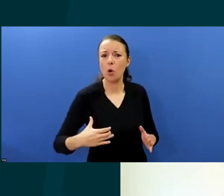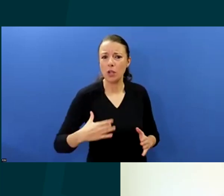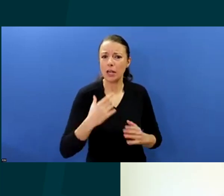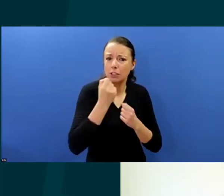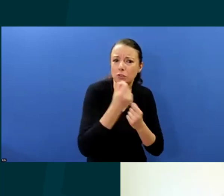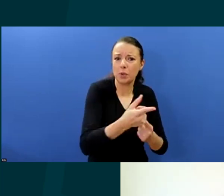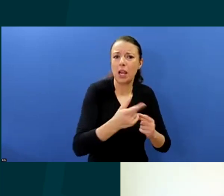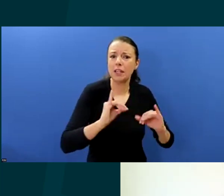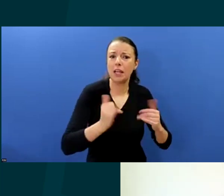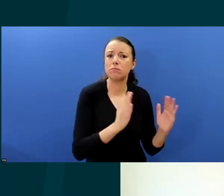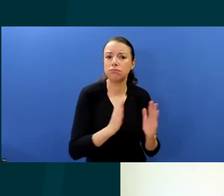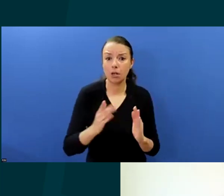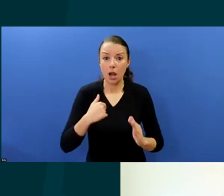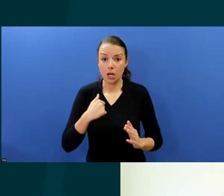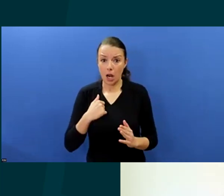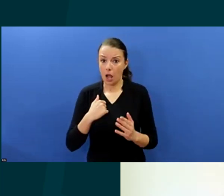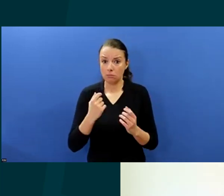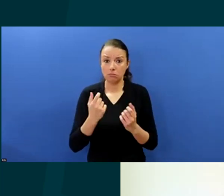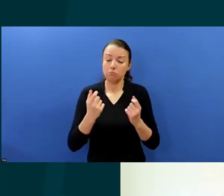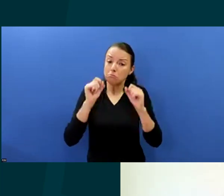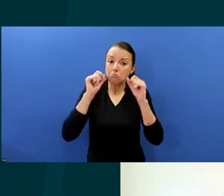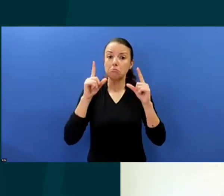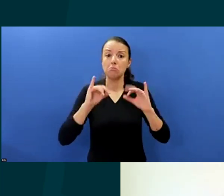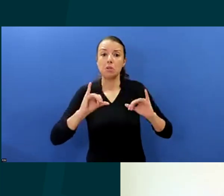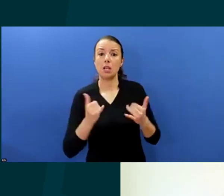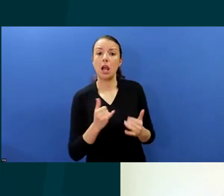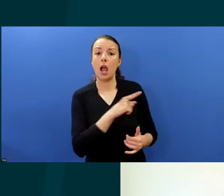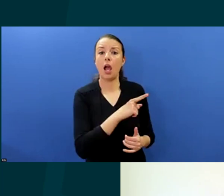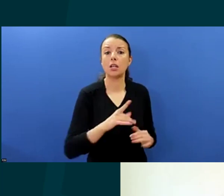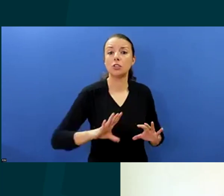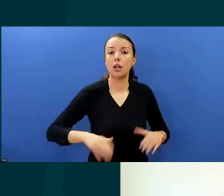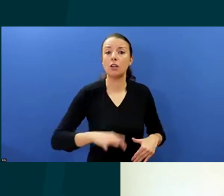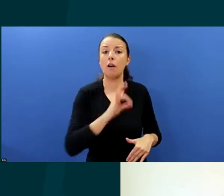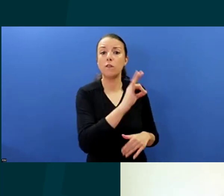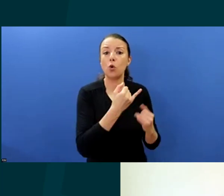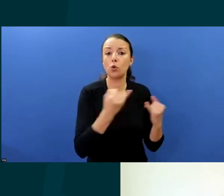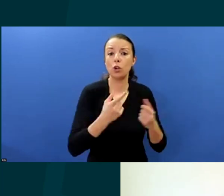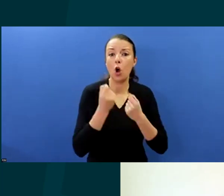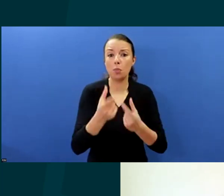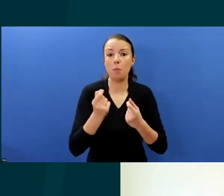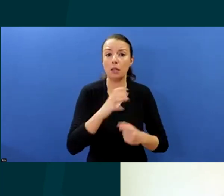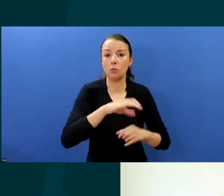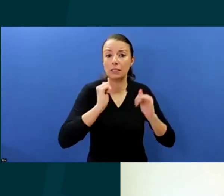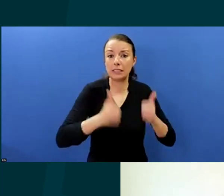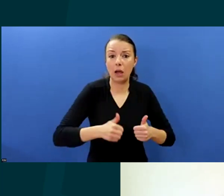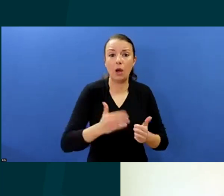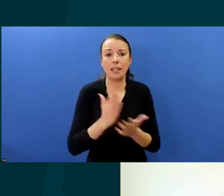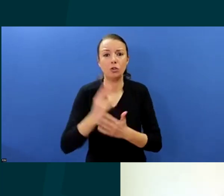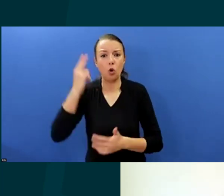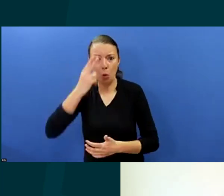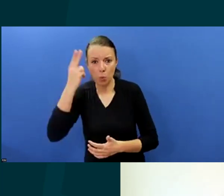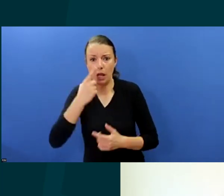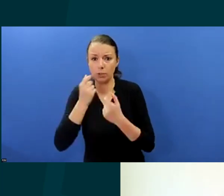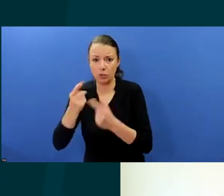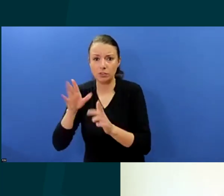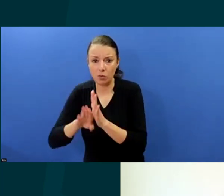personally with the manner in which the Swiss have solved the problem of waste